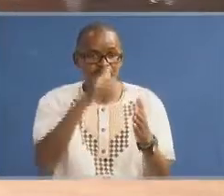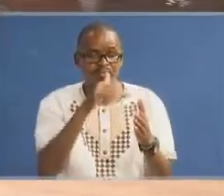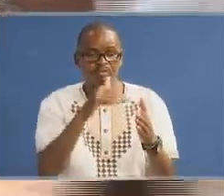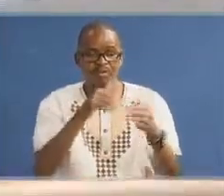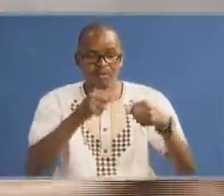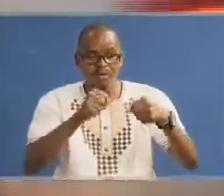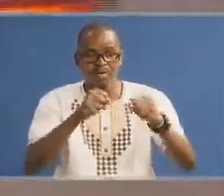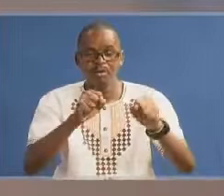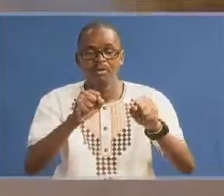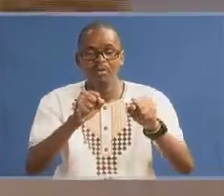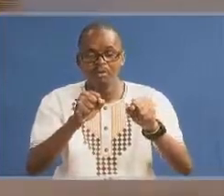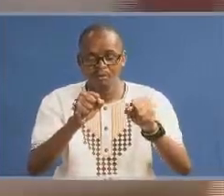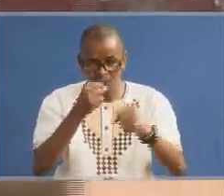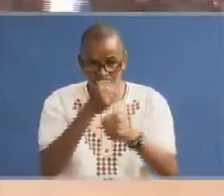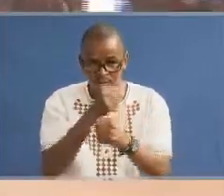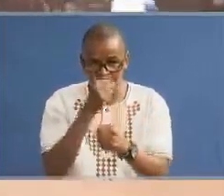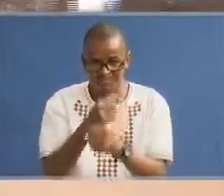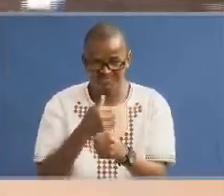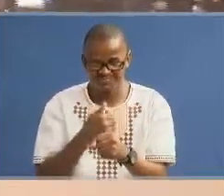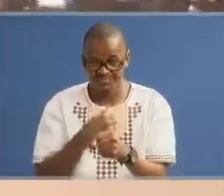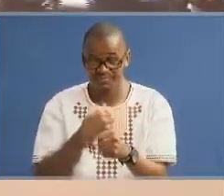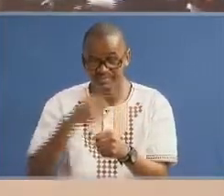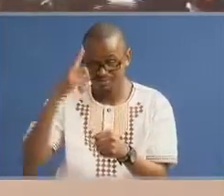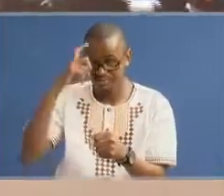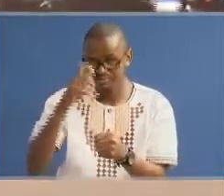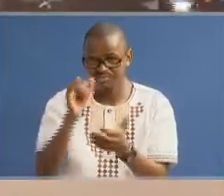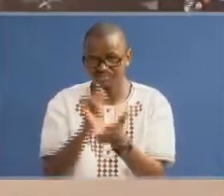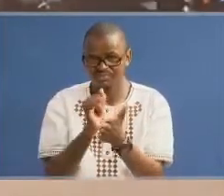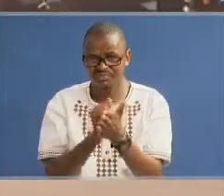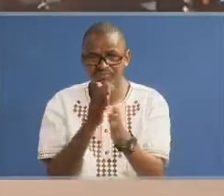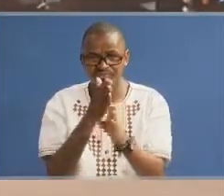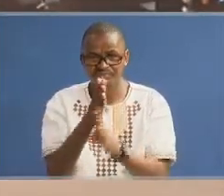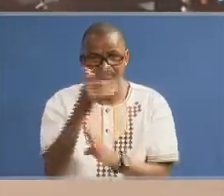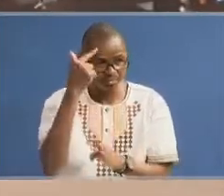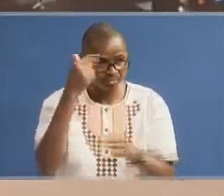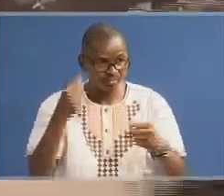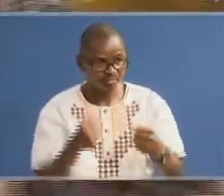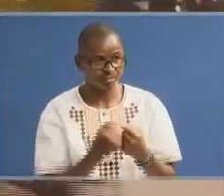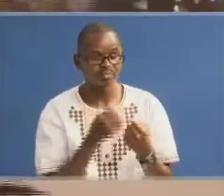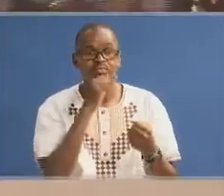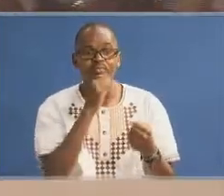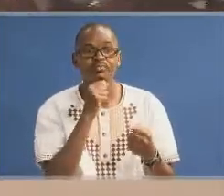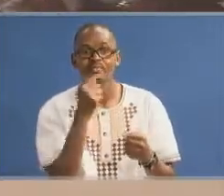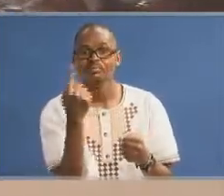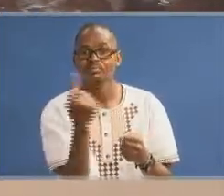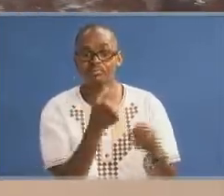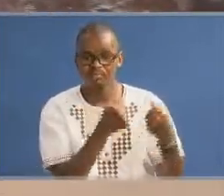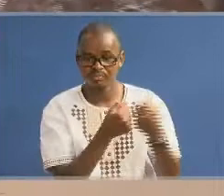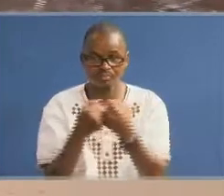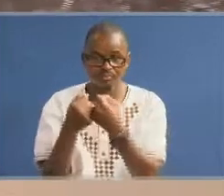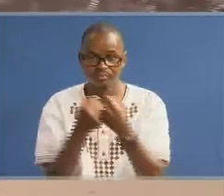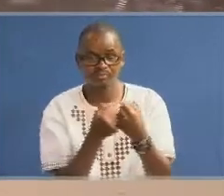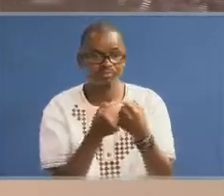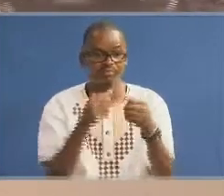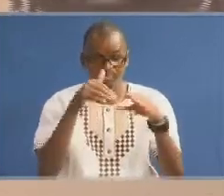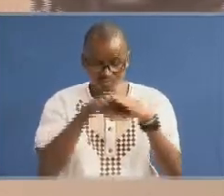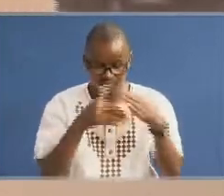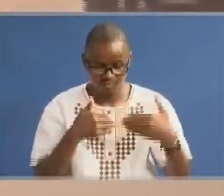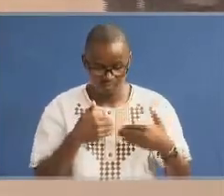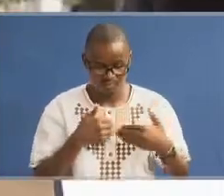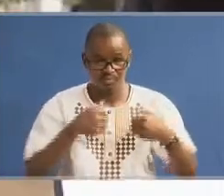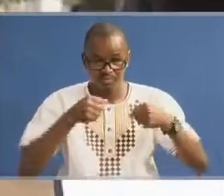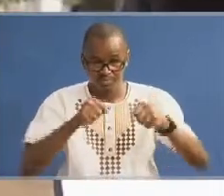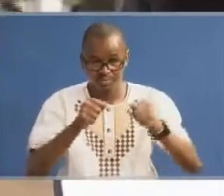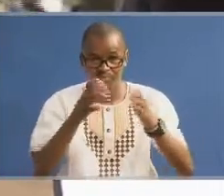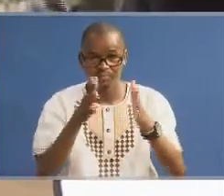Boda sector. The operators have, however, decried that the menace of accident is not the only challenge they face as